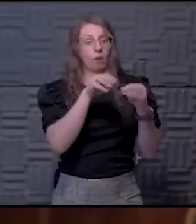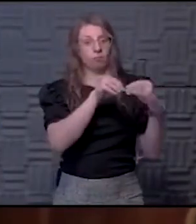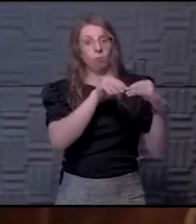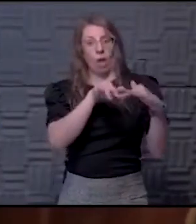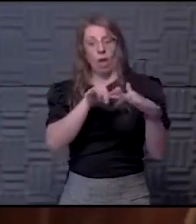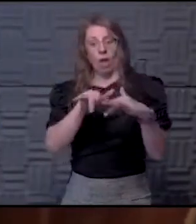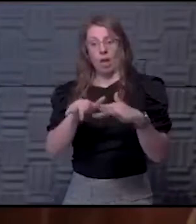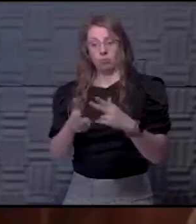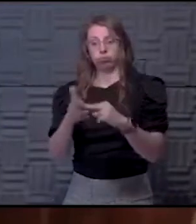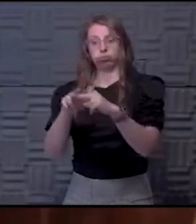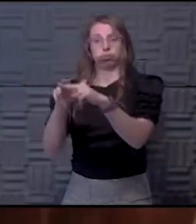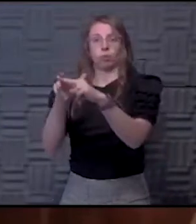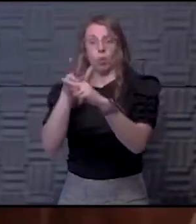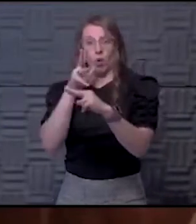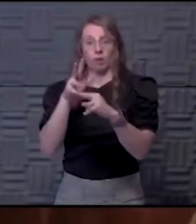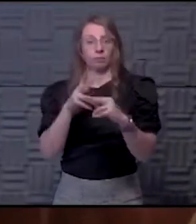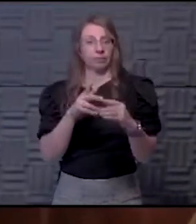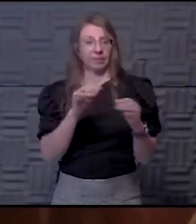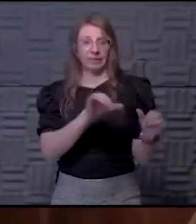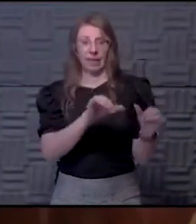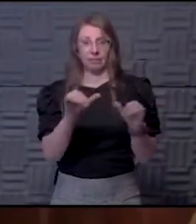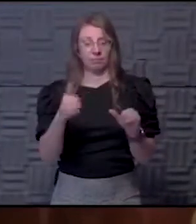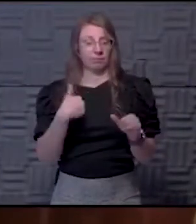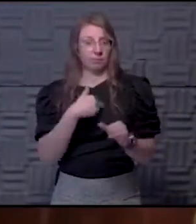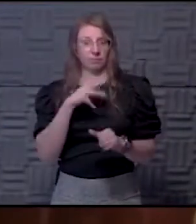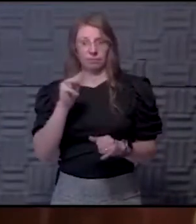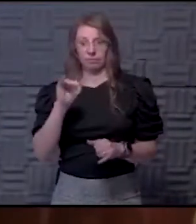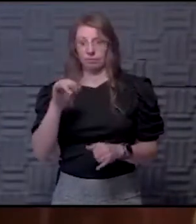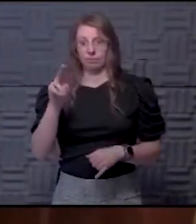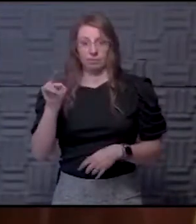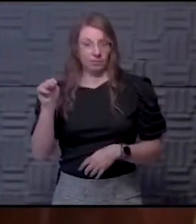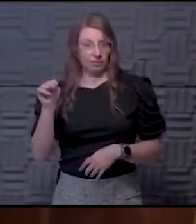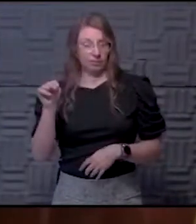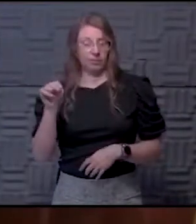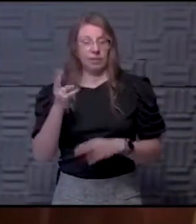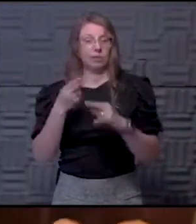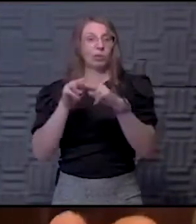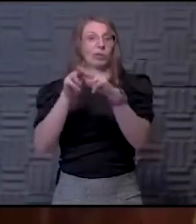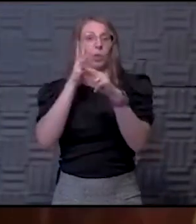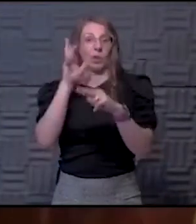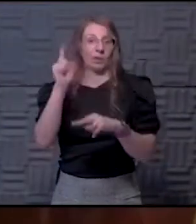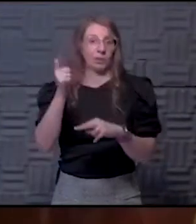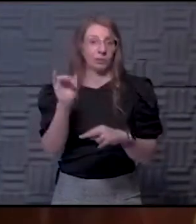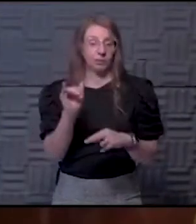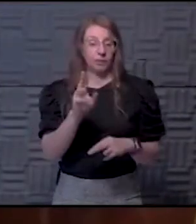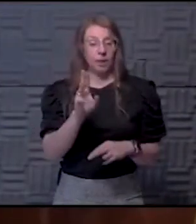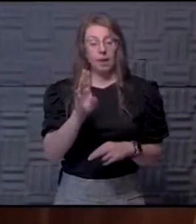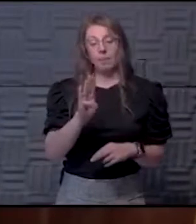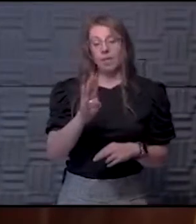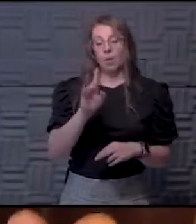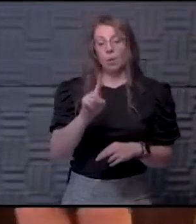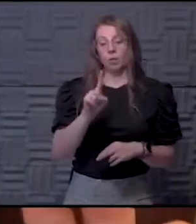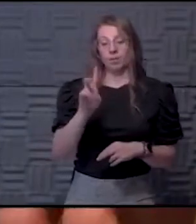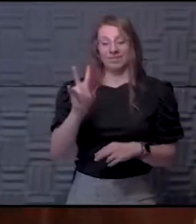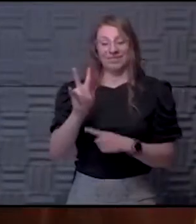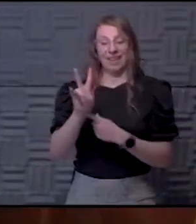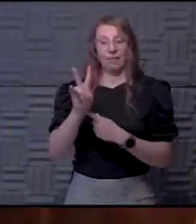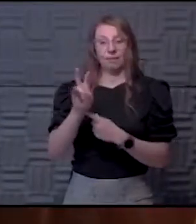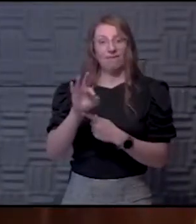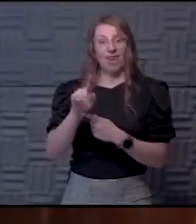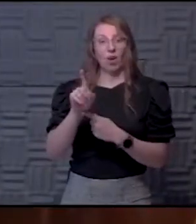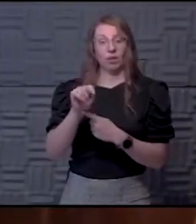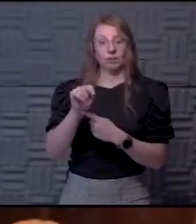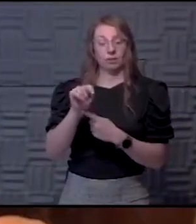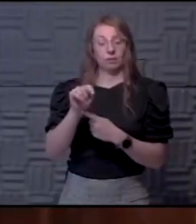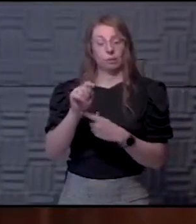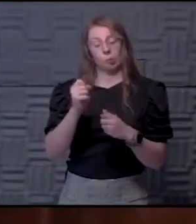as it will to us in Minnesota. But right now, the B117 variant is